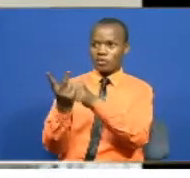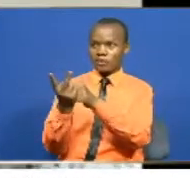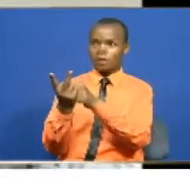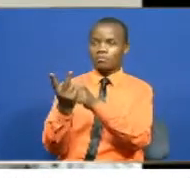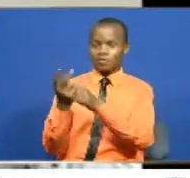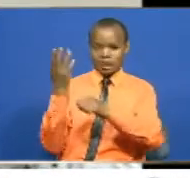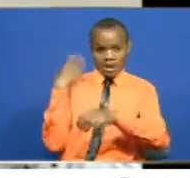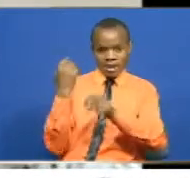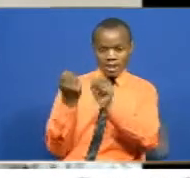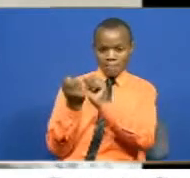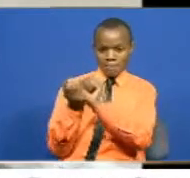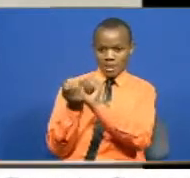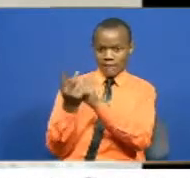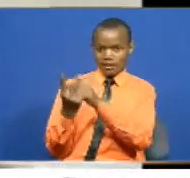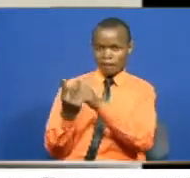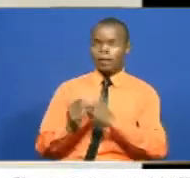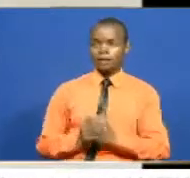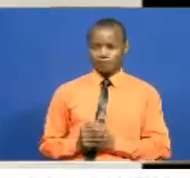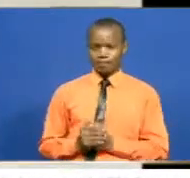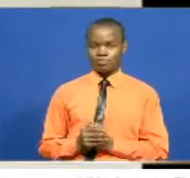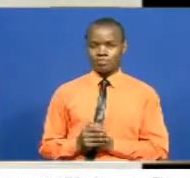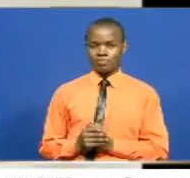last December. Now